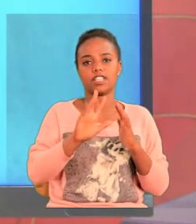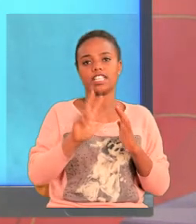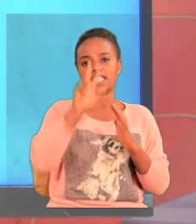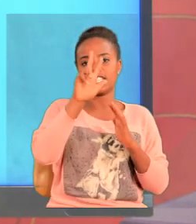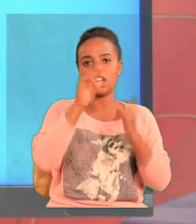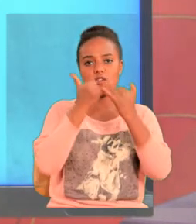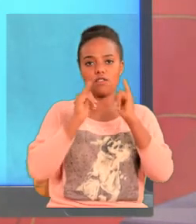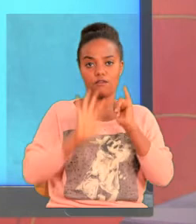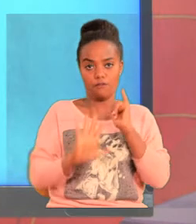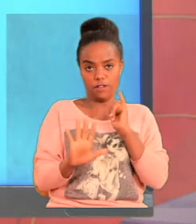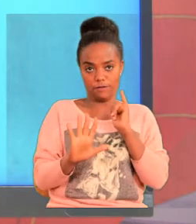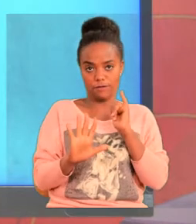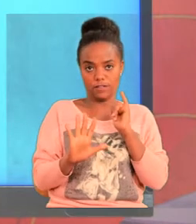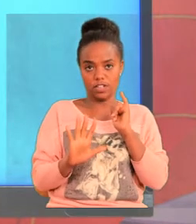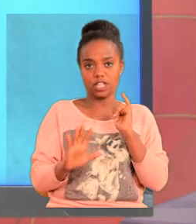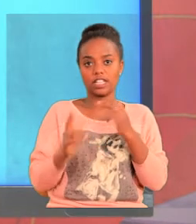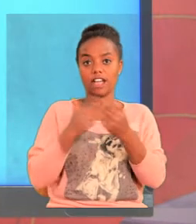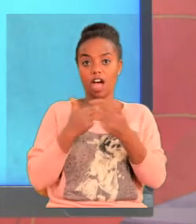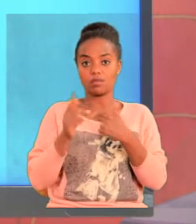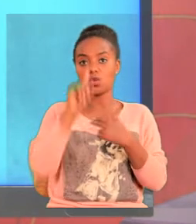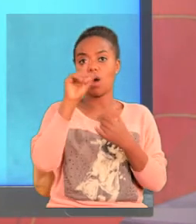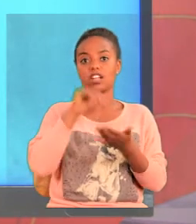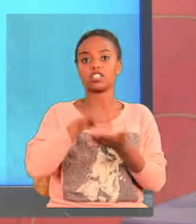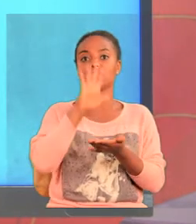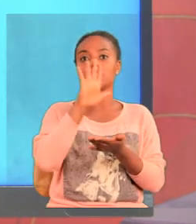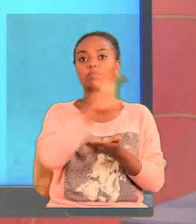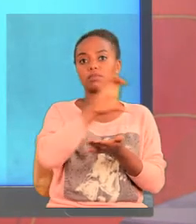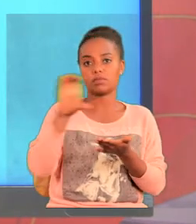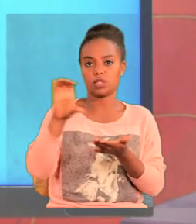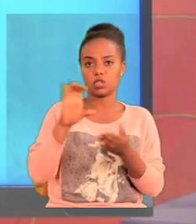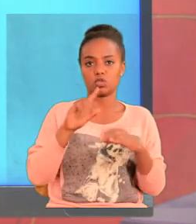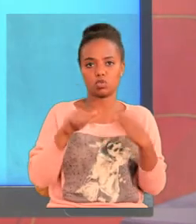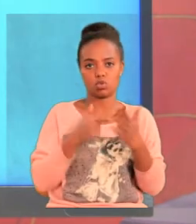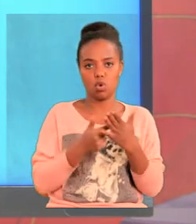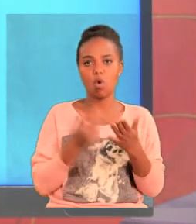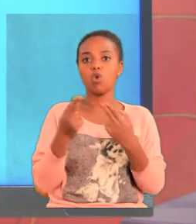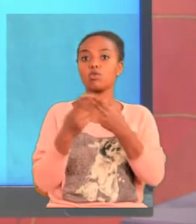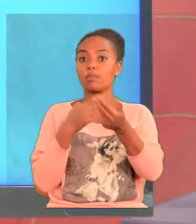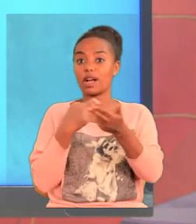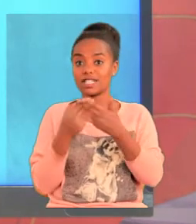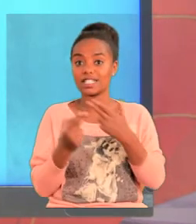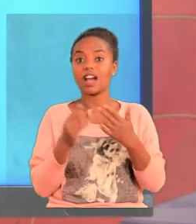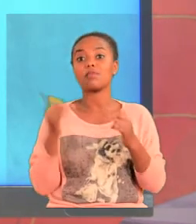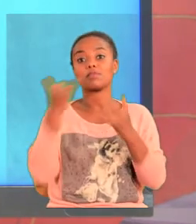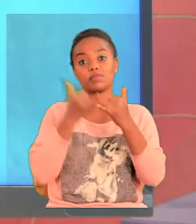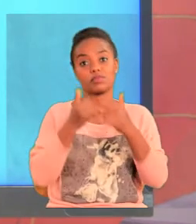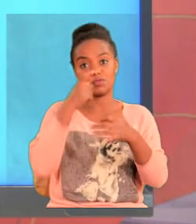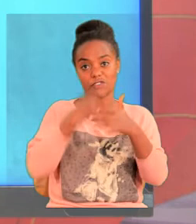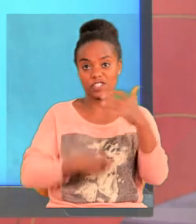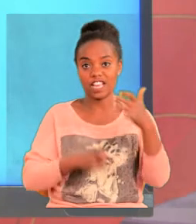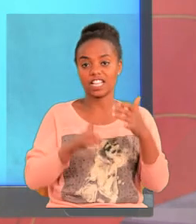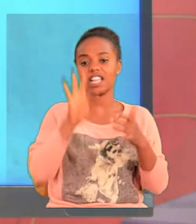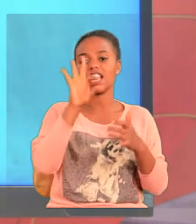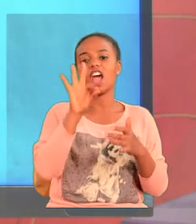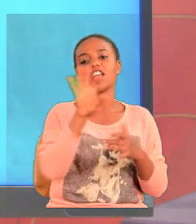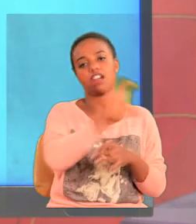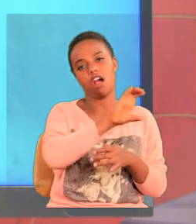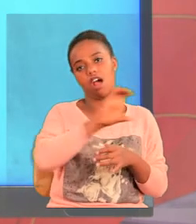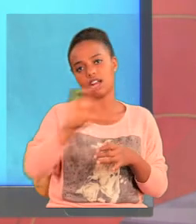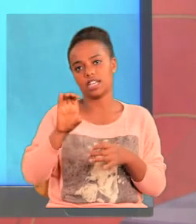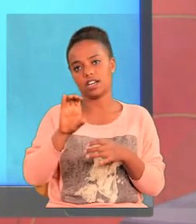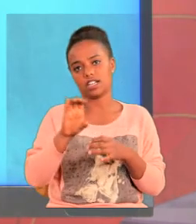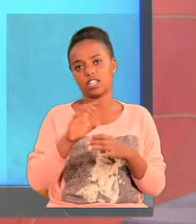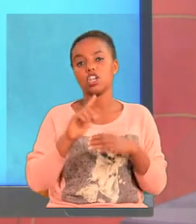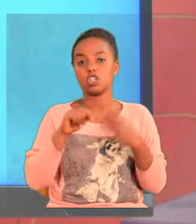3/5 or 3/5. 3/5 of 1,500. So 3/5 of 1,500 gives you birr 900.